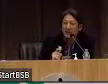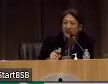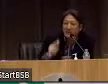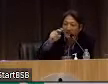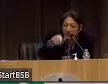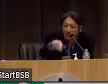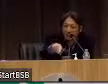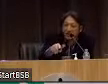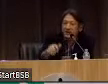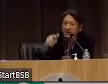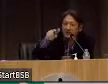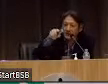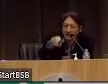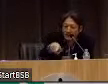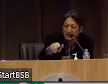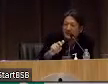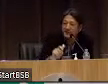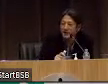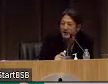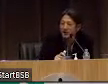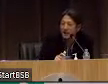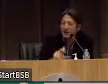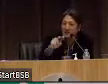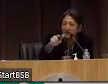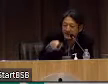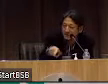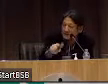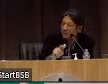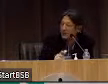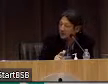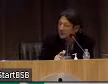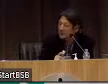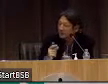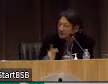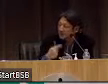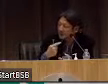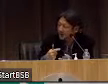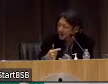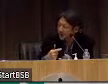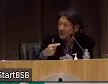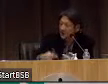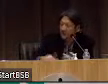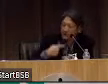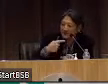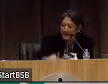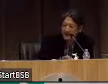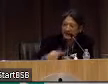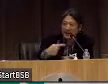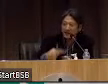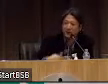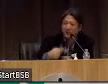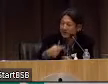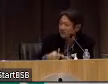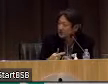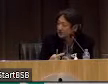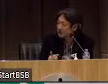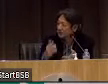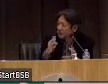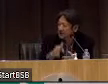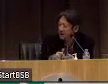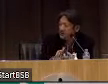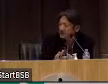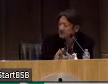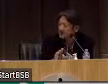front professional can understand, the community agent, people that work in primary care can understand, start